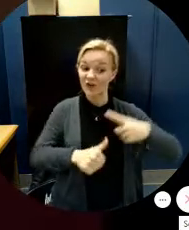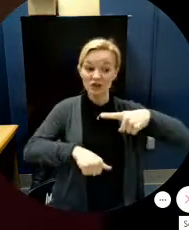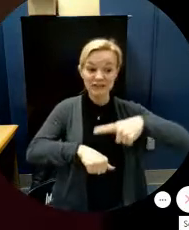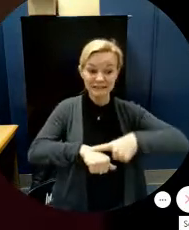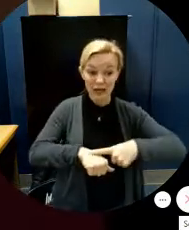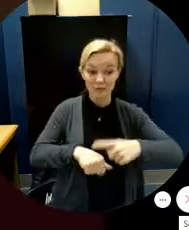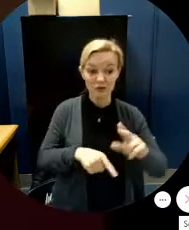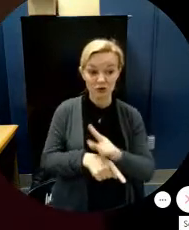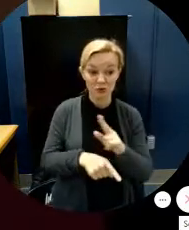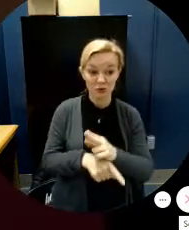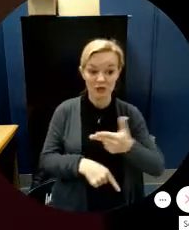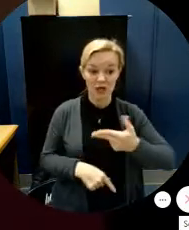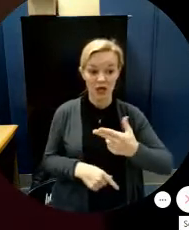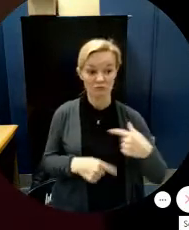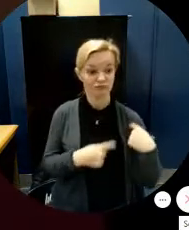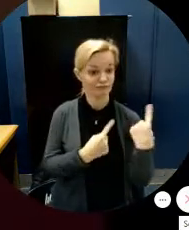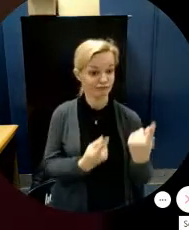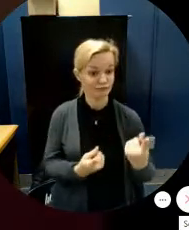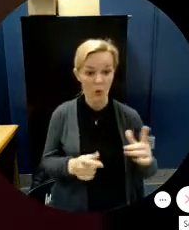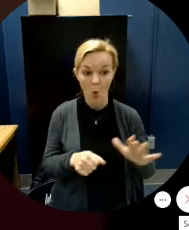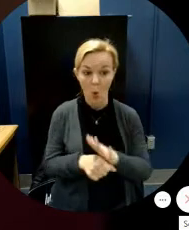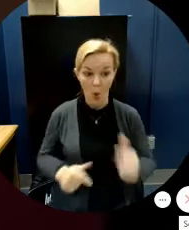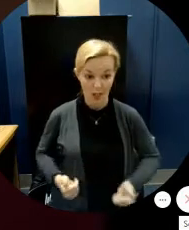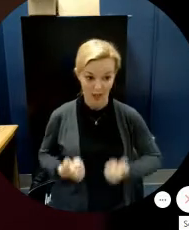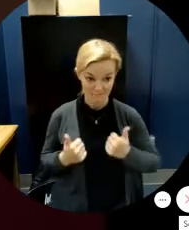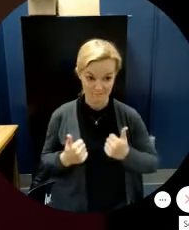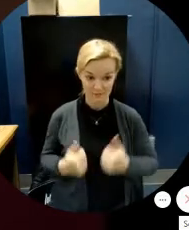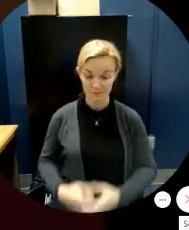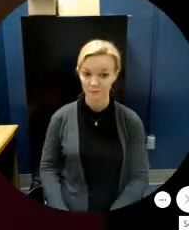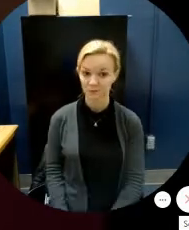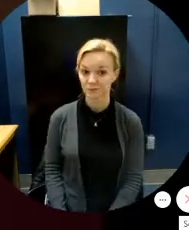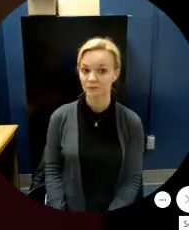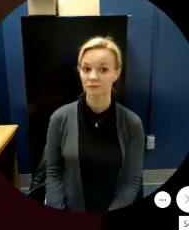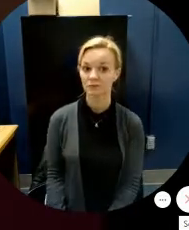has ever fired a gun. Squeeze through on the trigger.